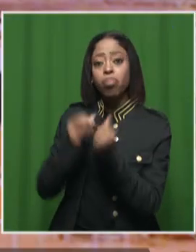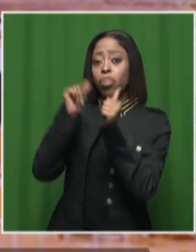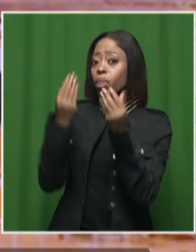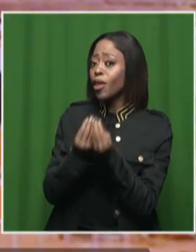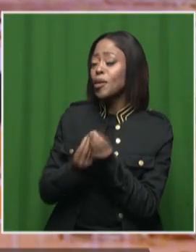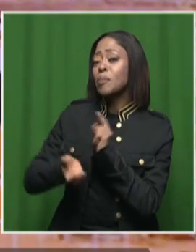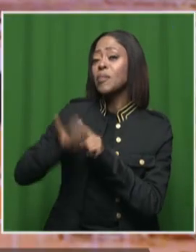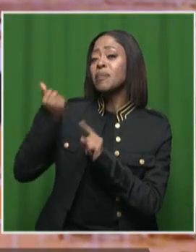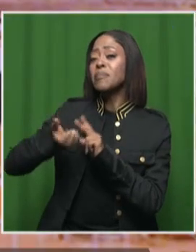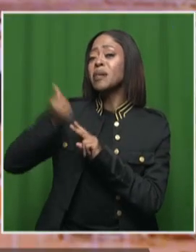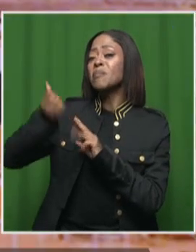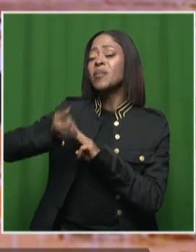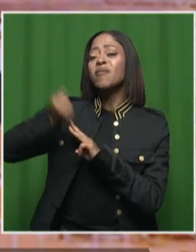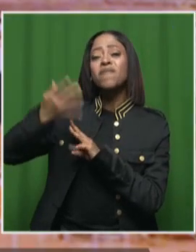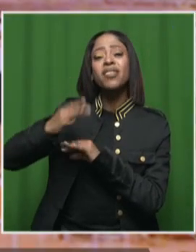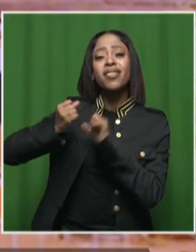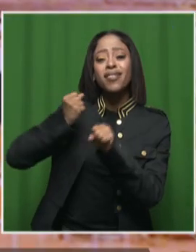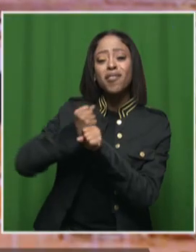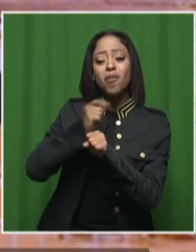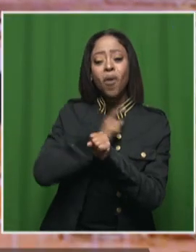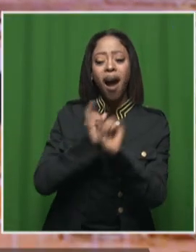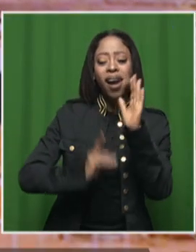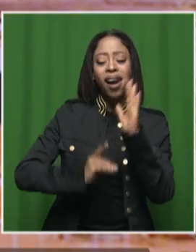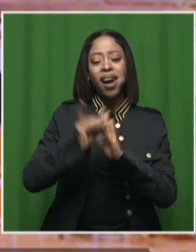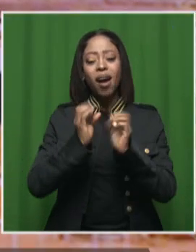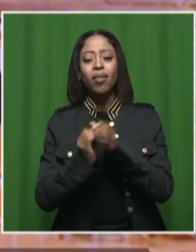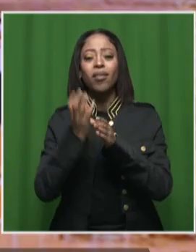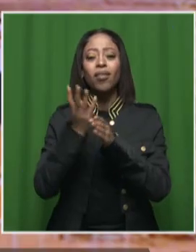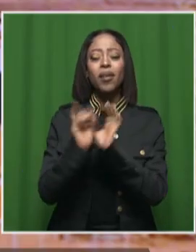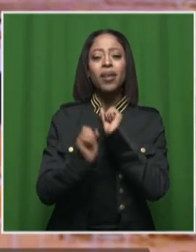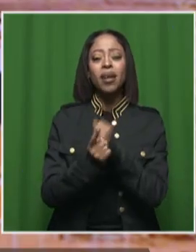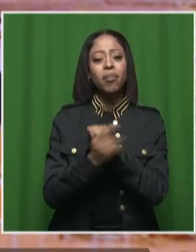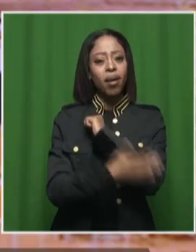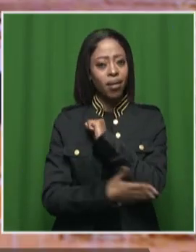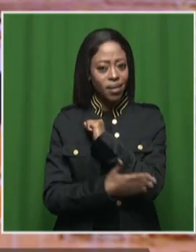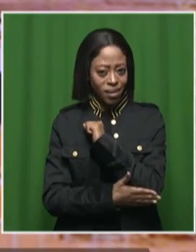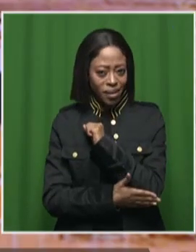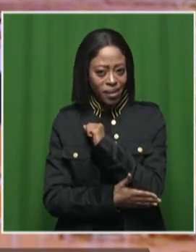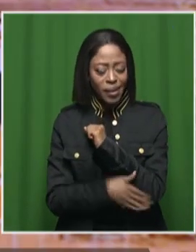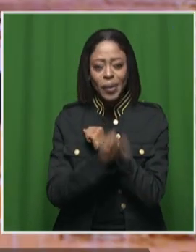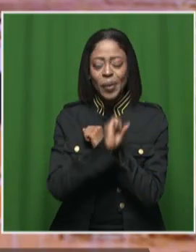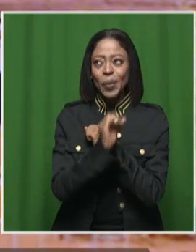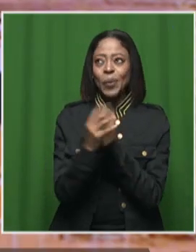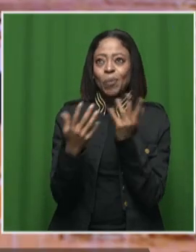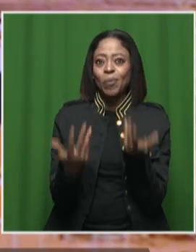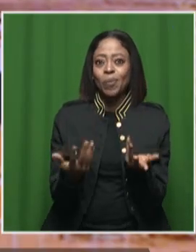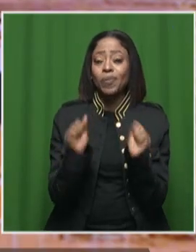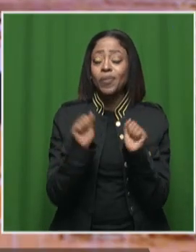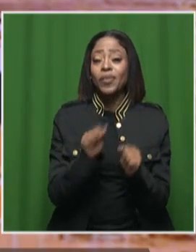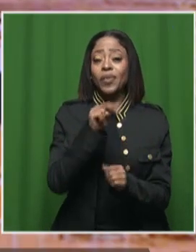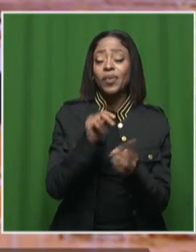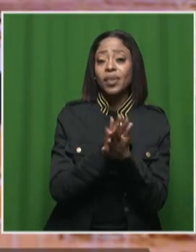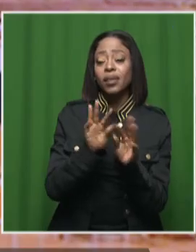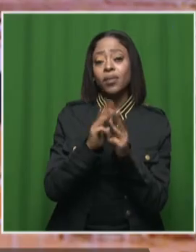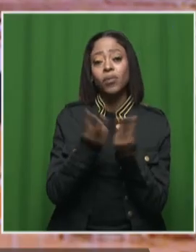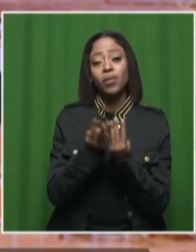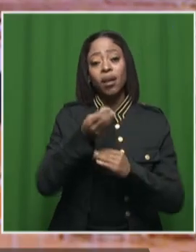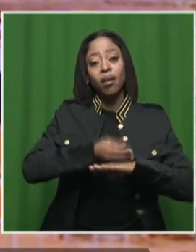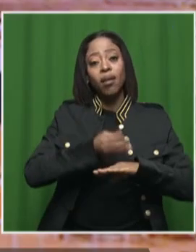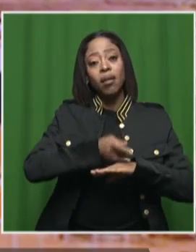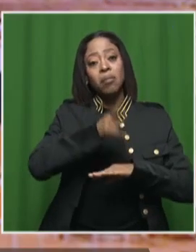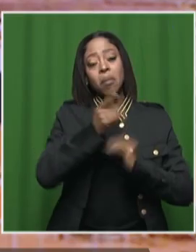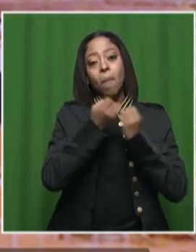we've witnessed over the years that saw development and growth in our country. I mean, I know that the 2010 Soccer World Cup